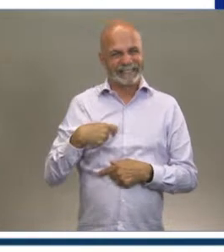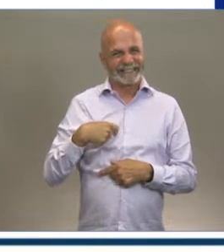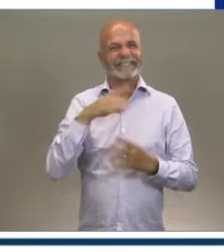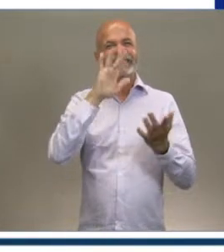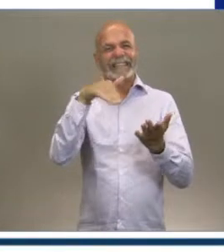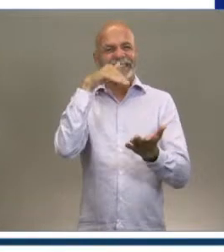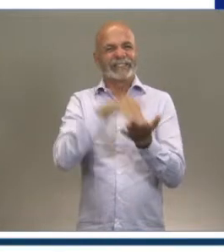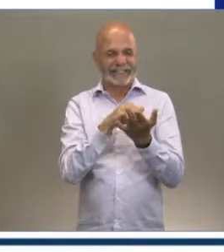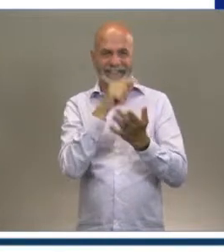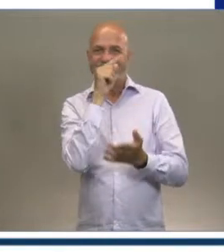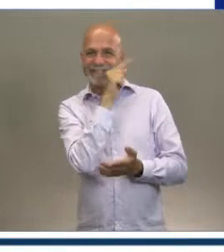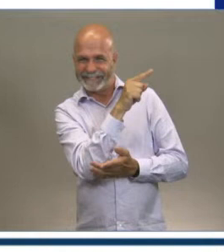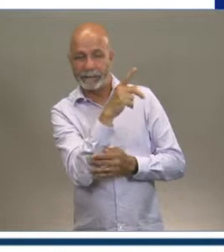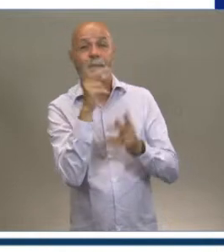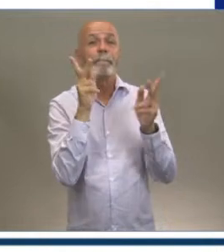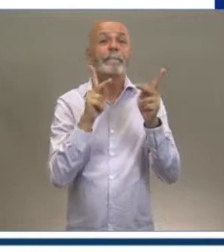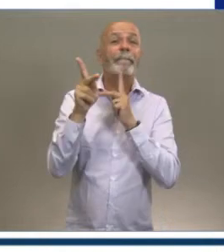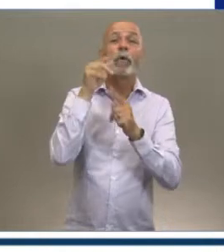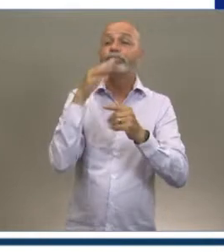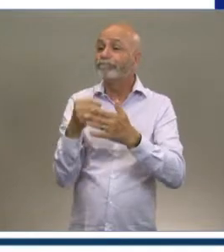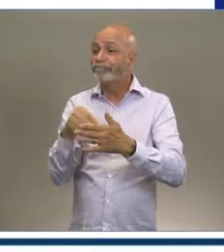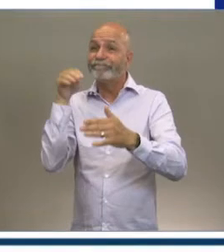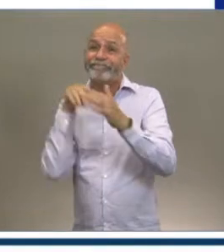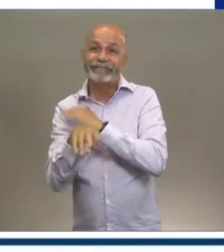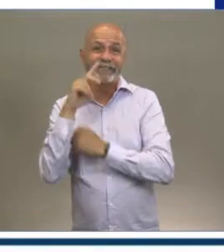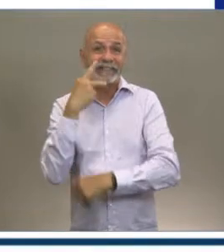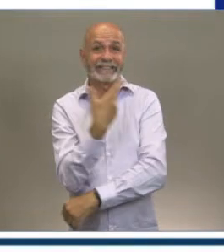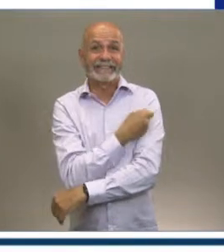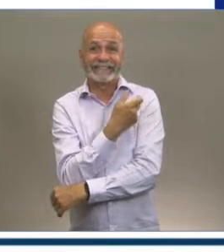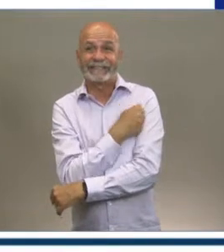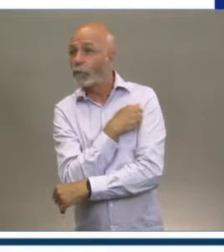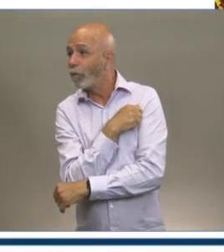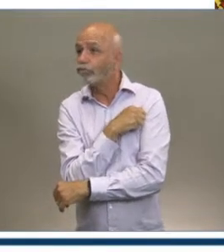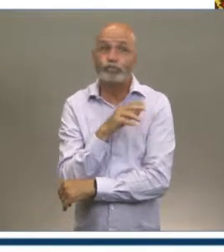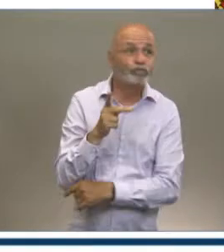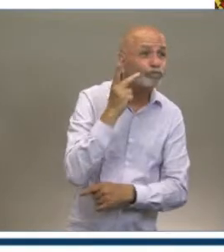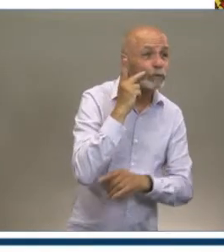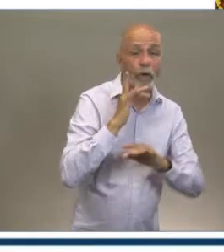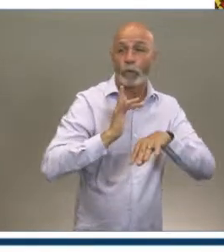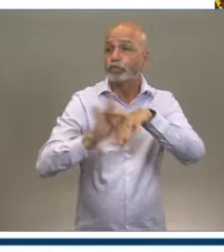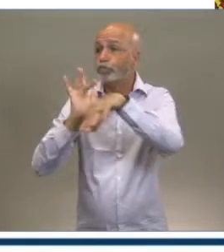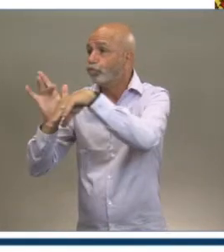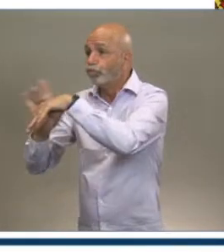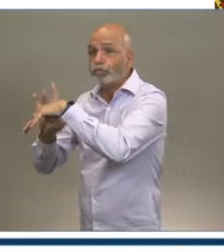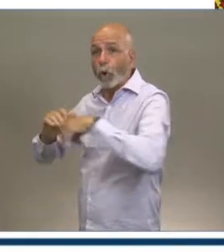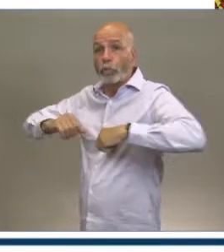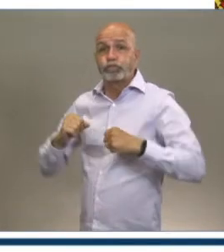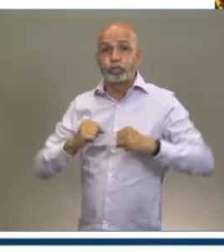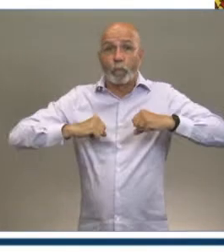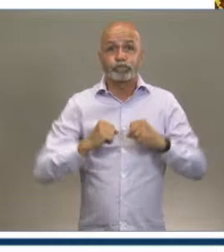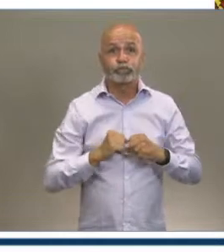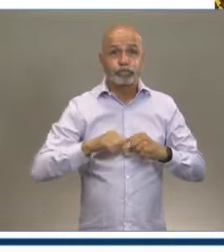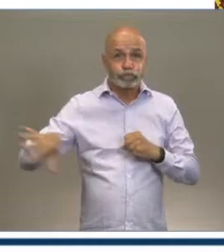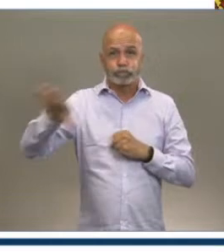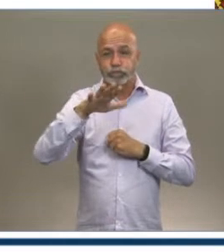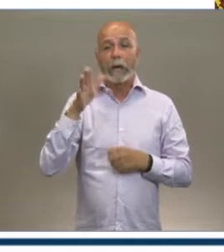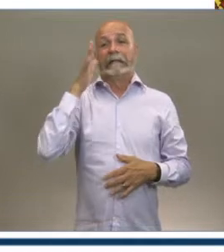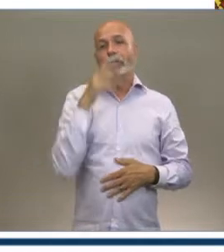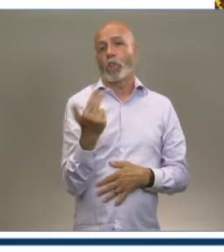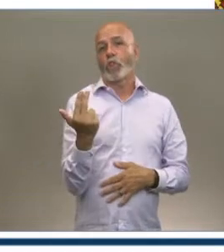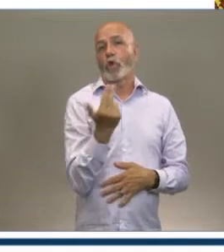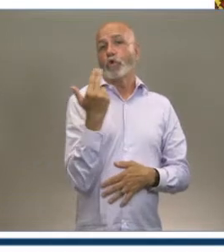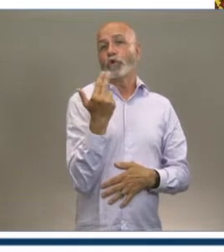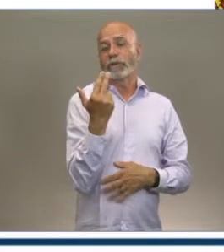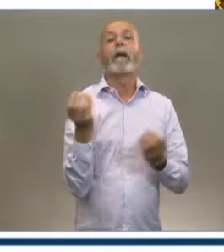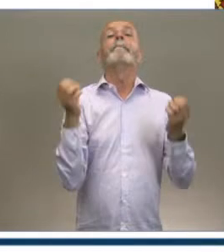for their first dose to continue to expand availability, as well as appointments that'll start on Thursday of this week. And I'd like to thank the